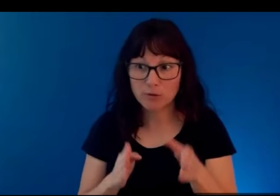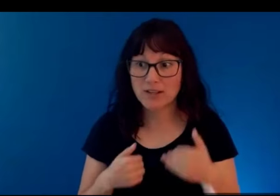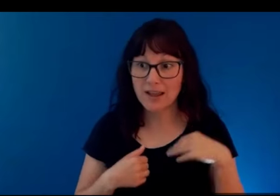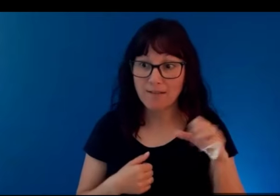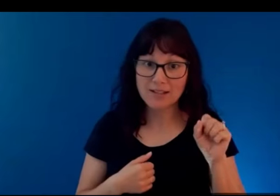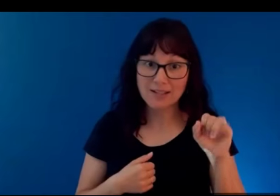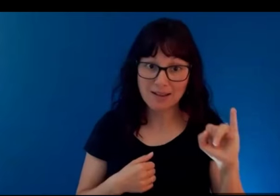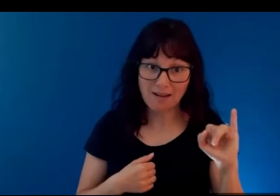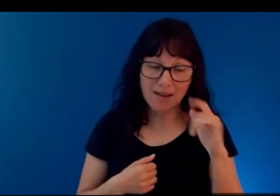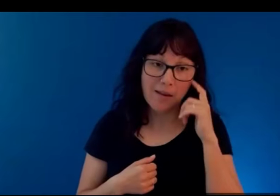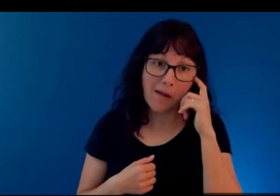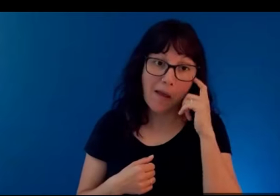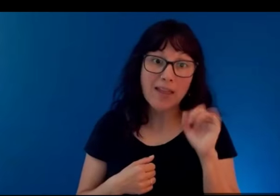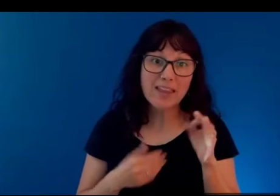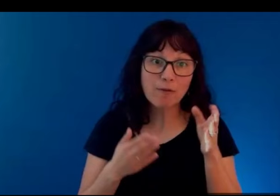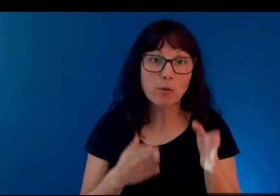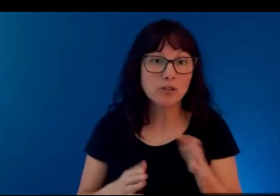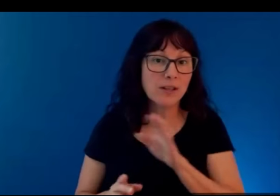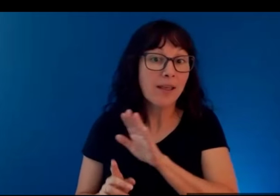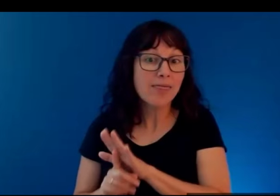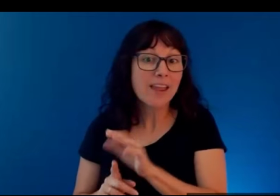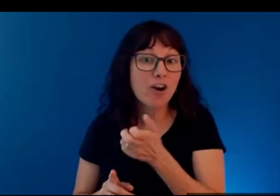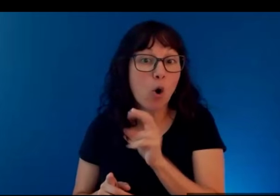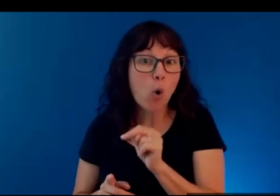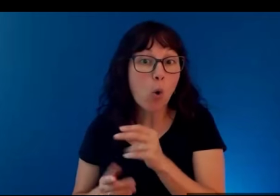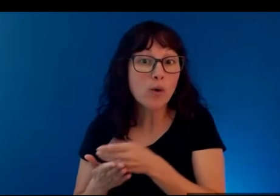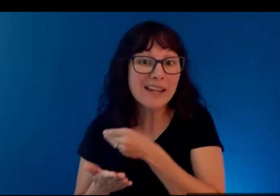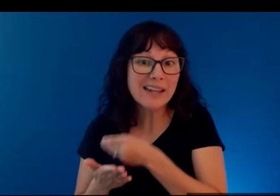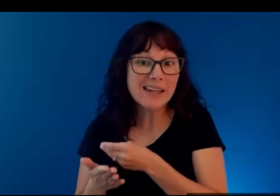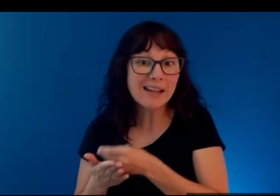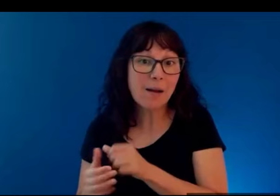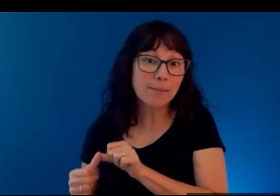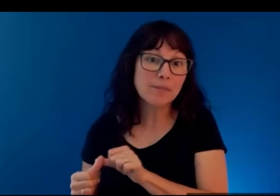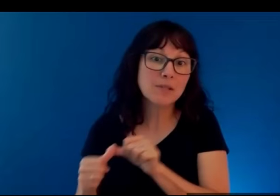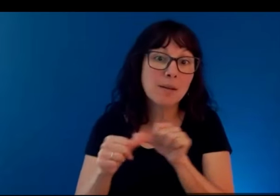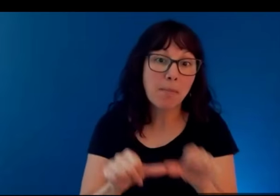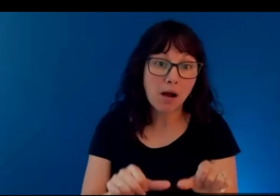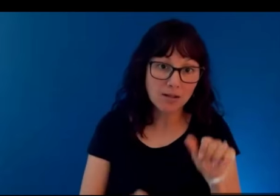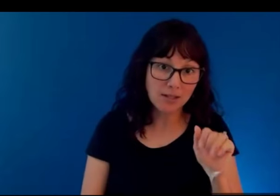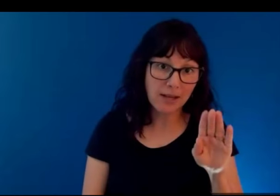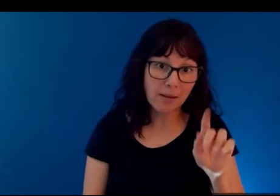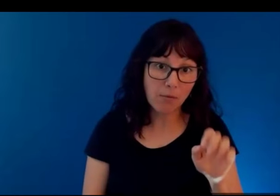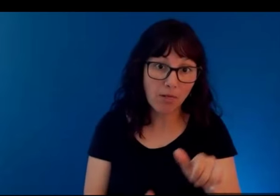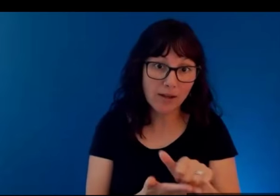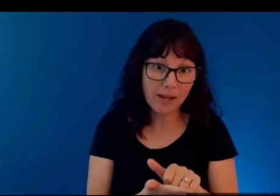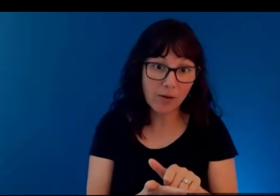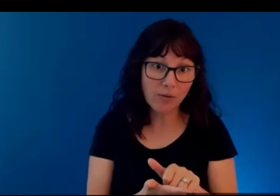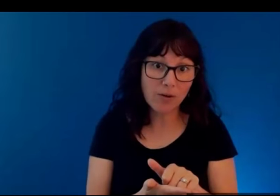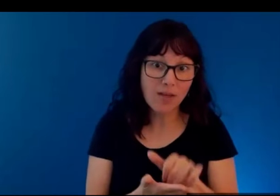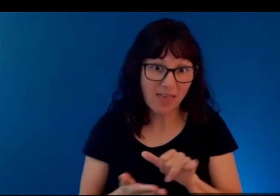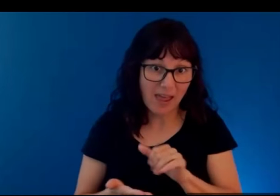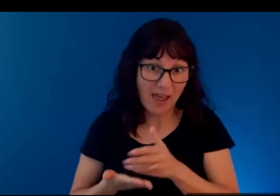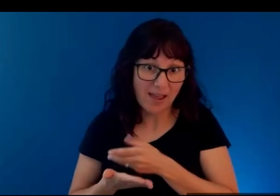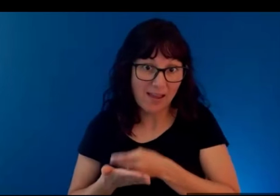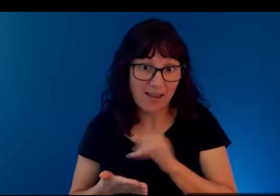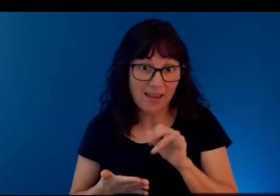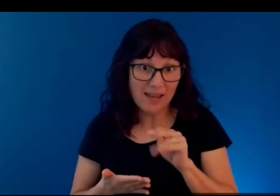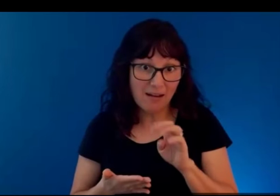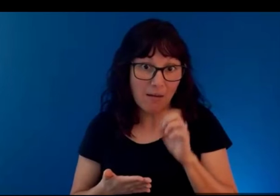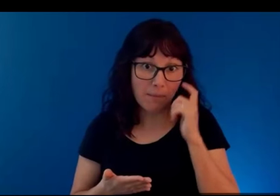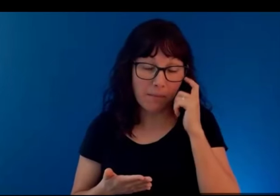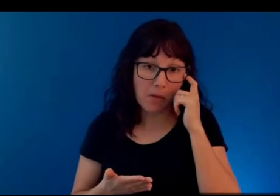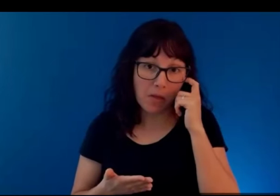SSI and they deposit their own income into an ABLE account, that income